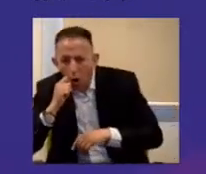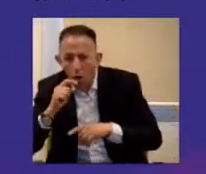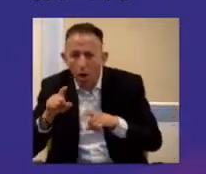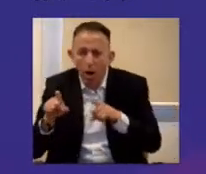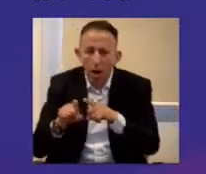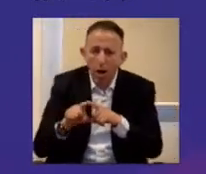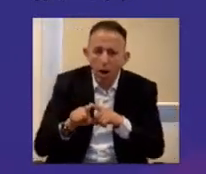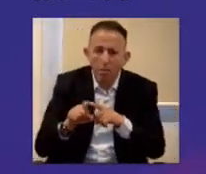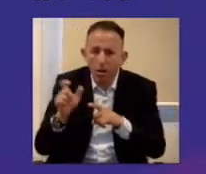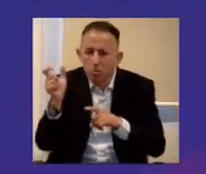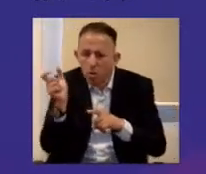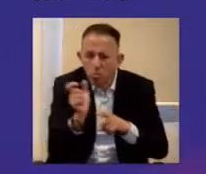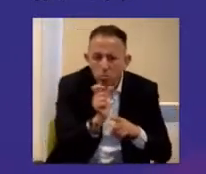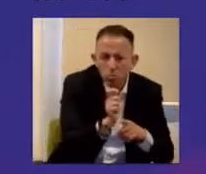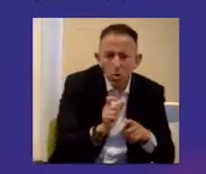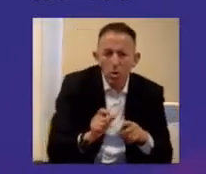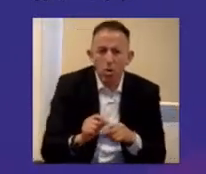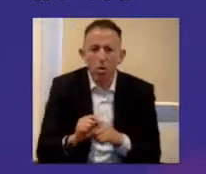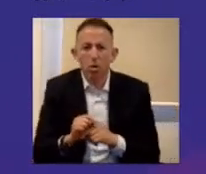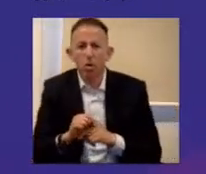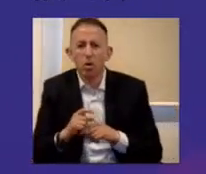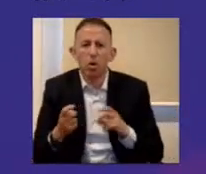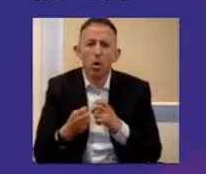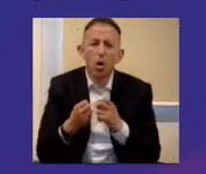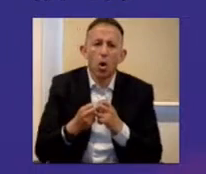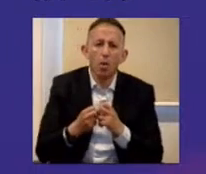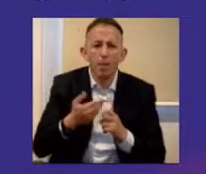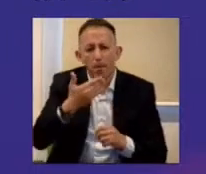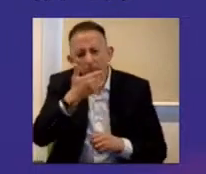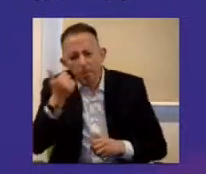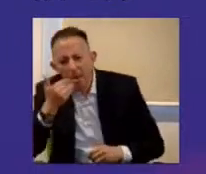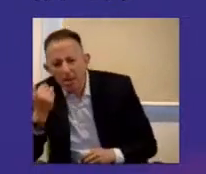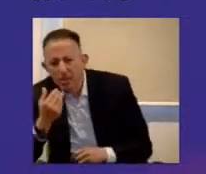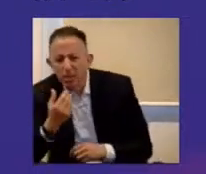boar, etc. Best, good with respect to bad is worst.